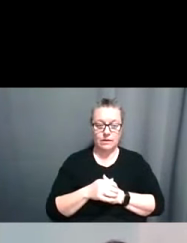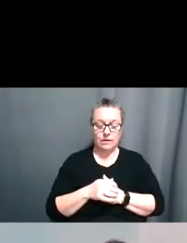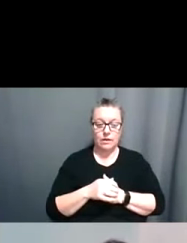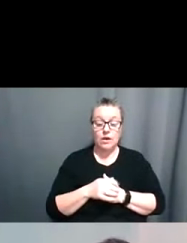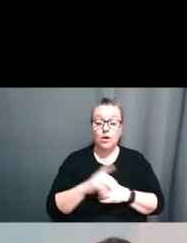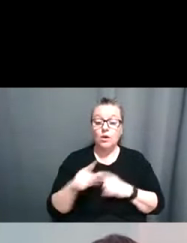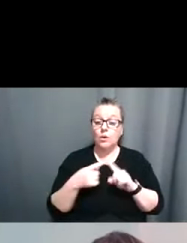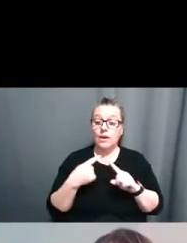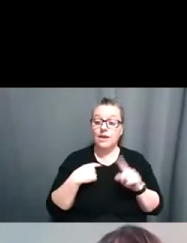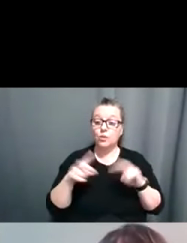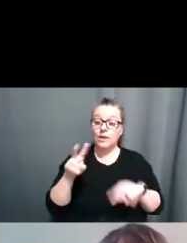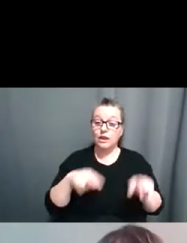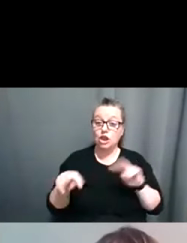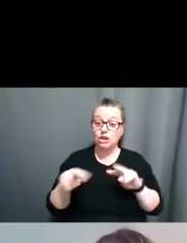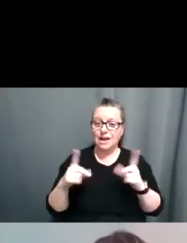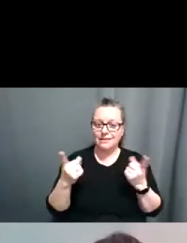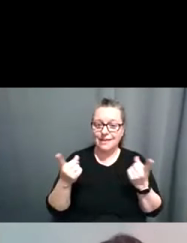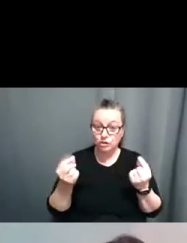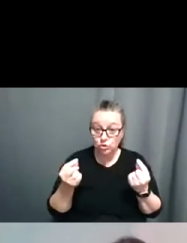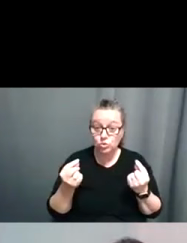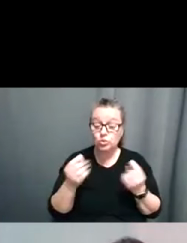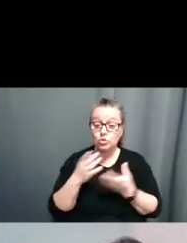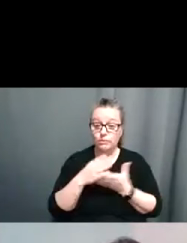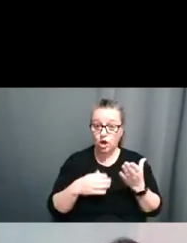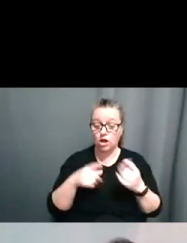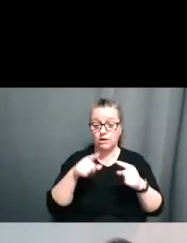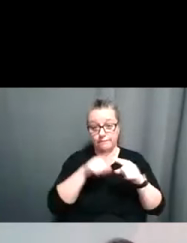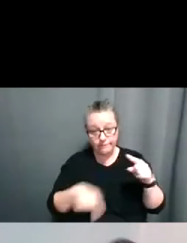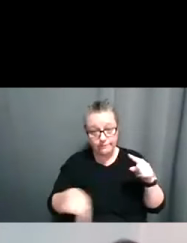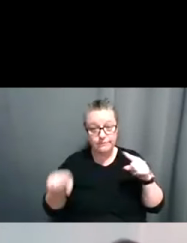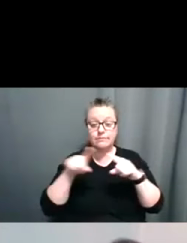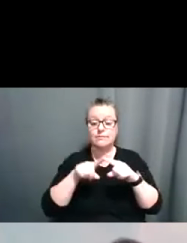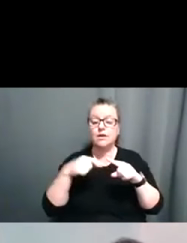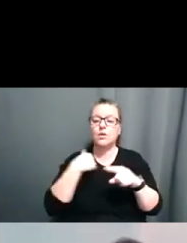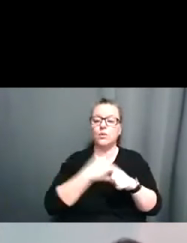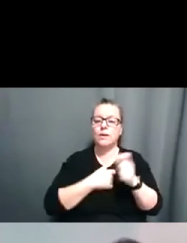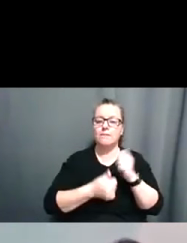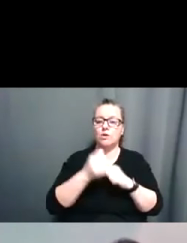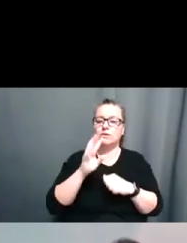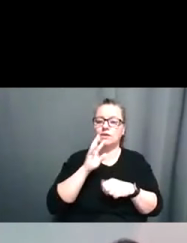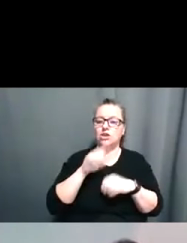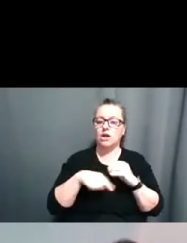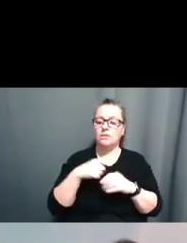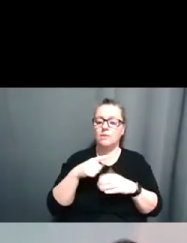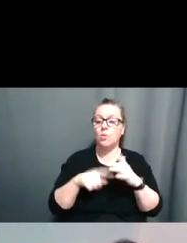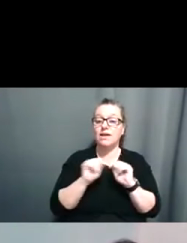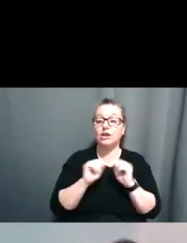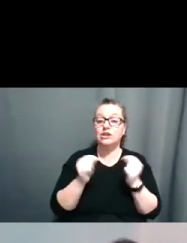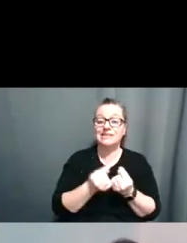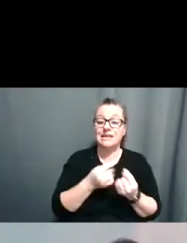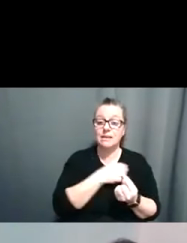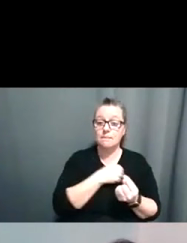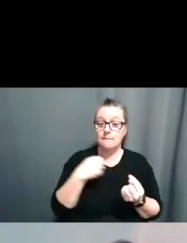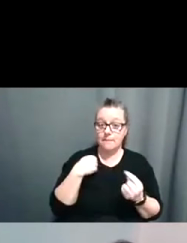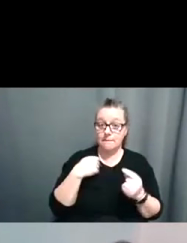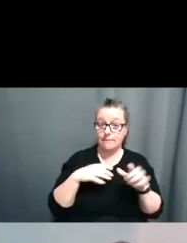When we looked at the do phase of our PDCA accountability cycle earlier, we mostly talked about what your team members do in